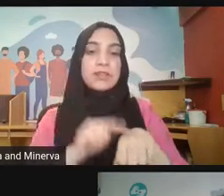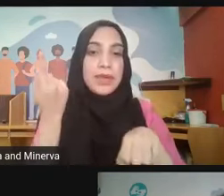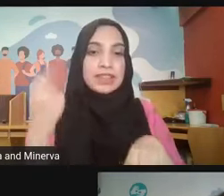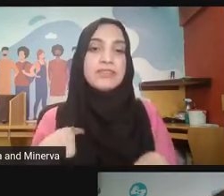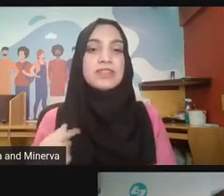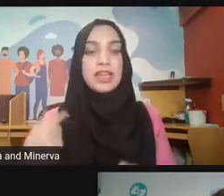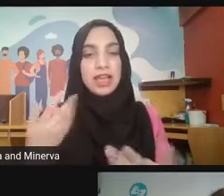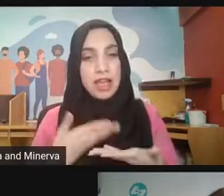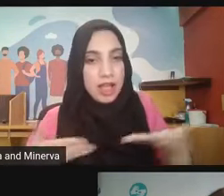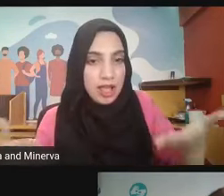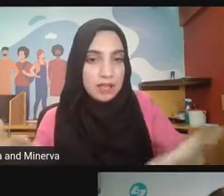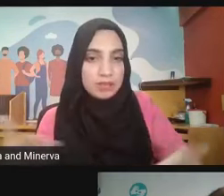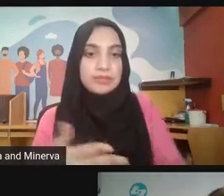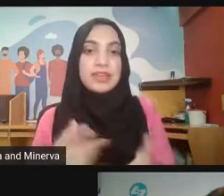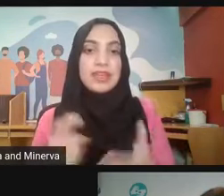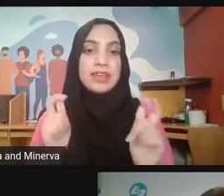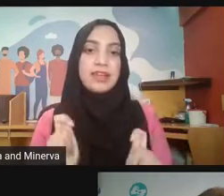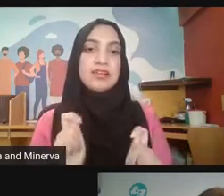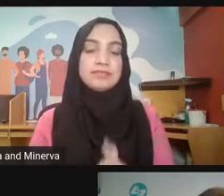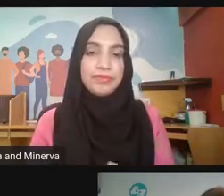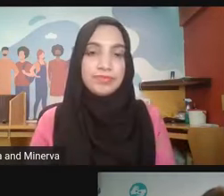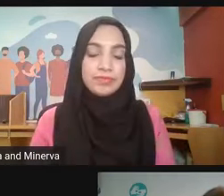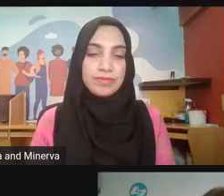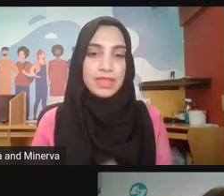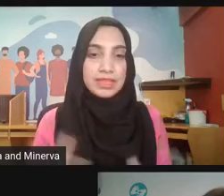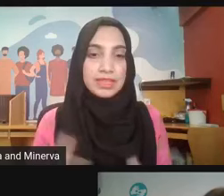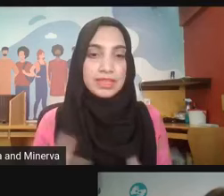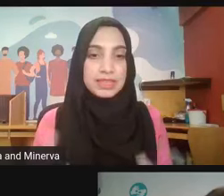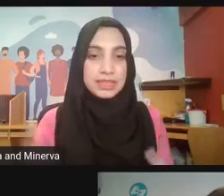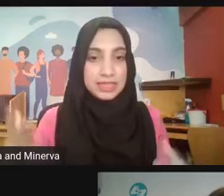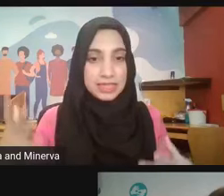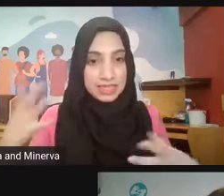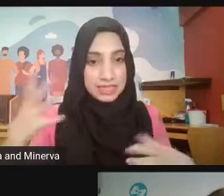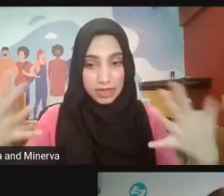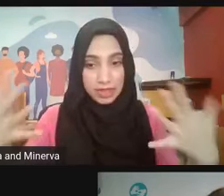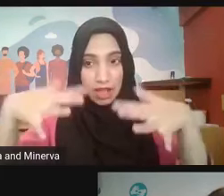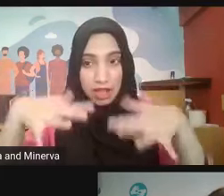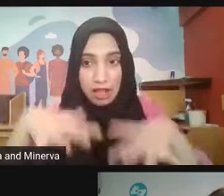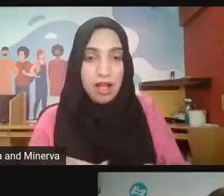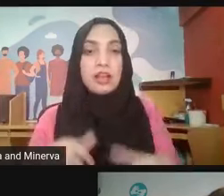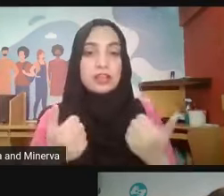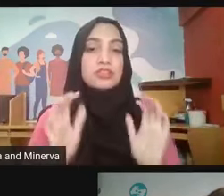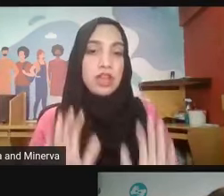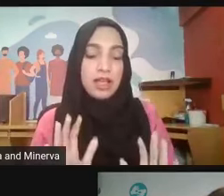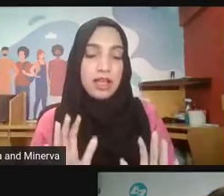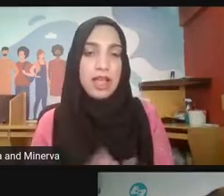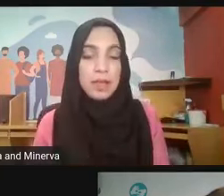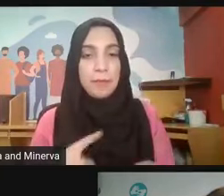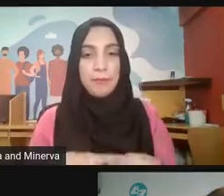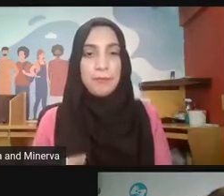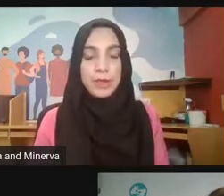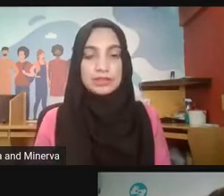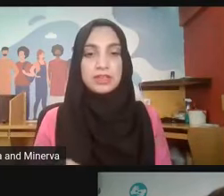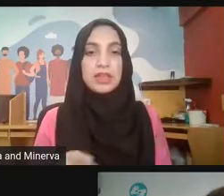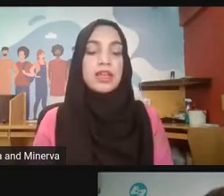And now, of course, everyone has joined the cause, which is good because it's still not enough what is being done about breast cancer, given